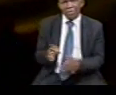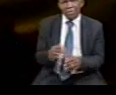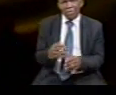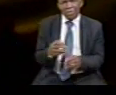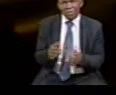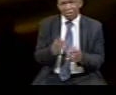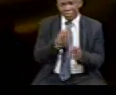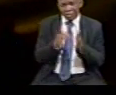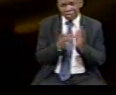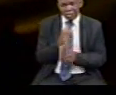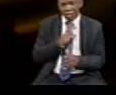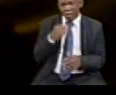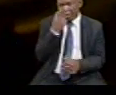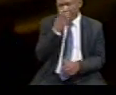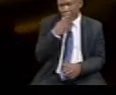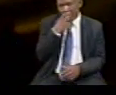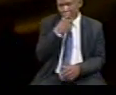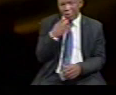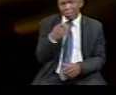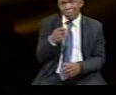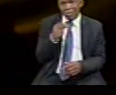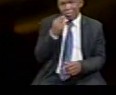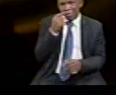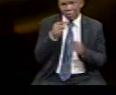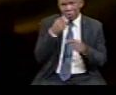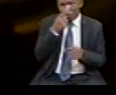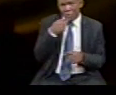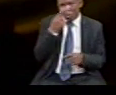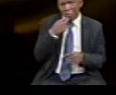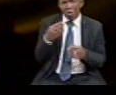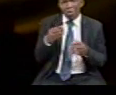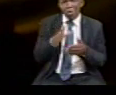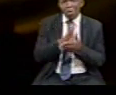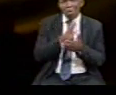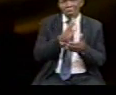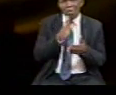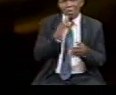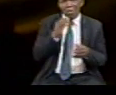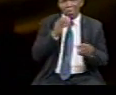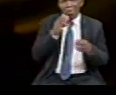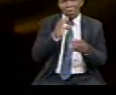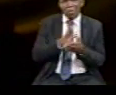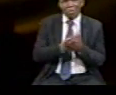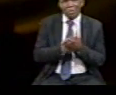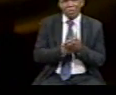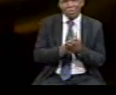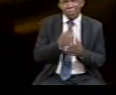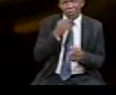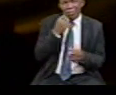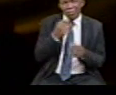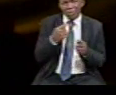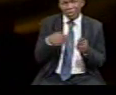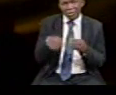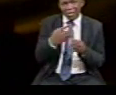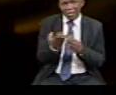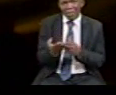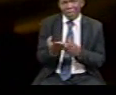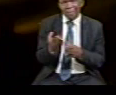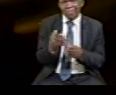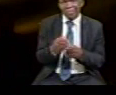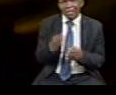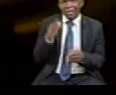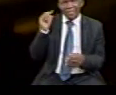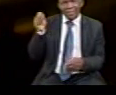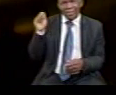confidently of his coming and the events that will precede his coming. For those who believe the scriptures and the testimonies